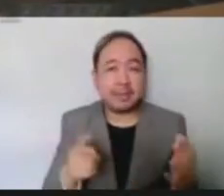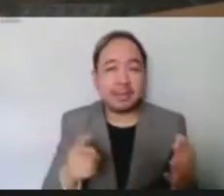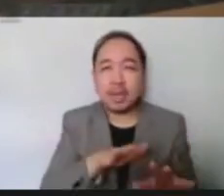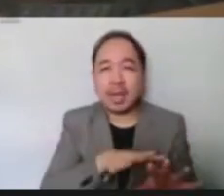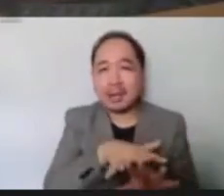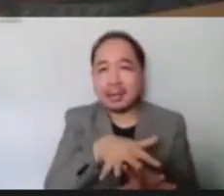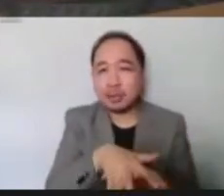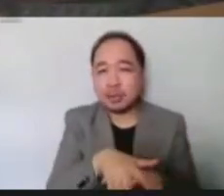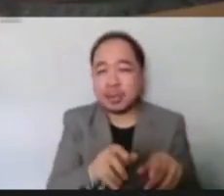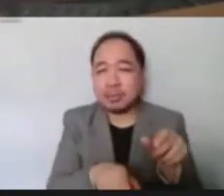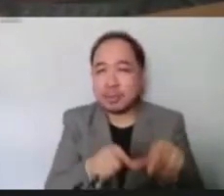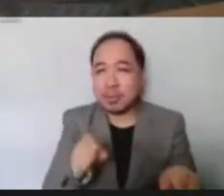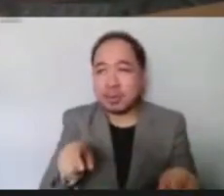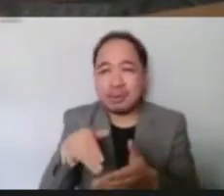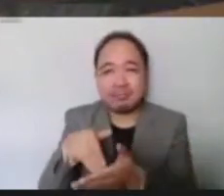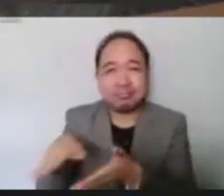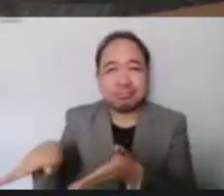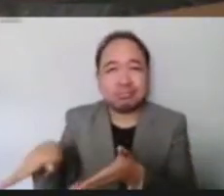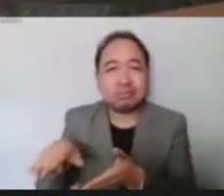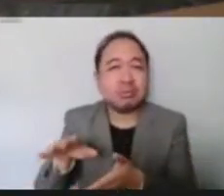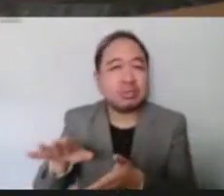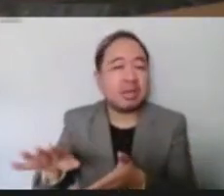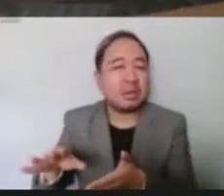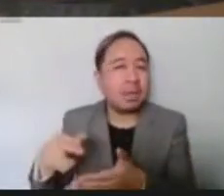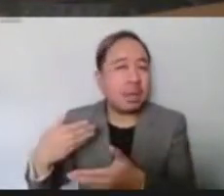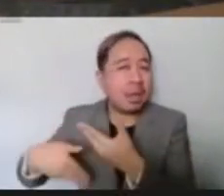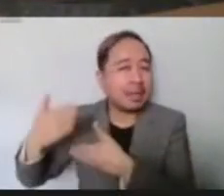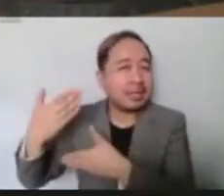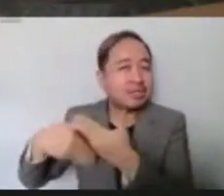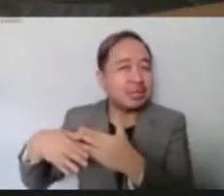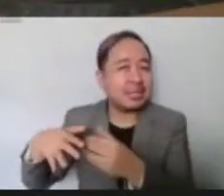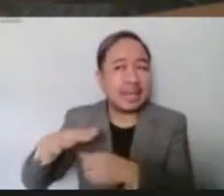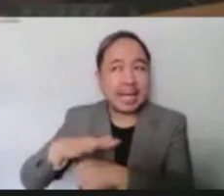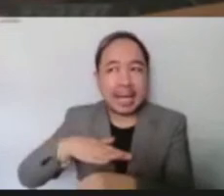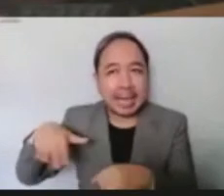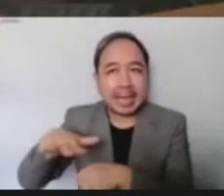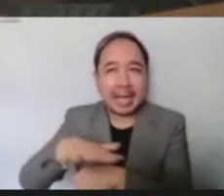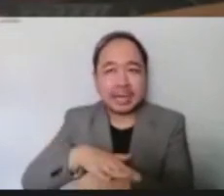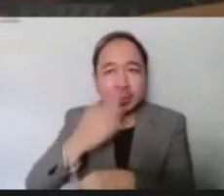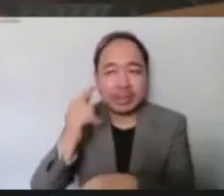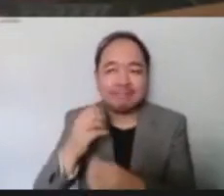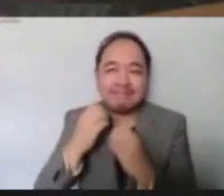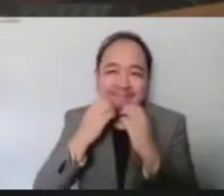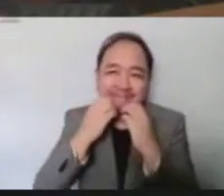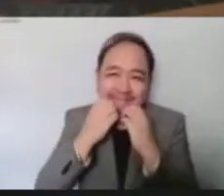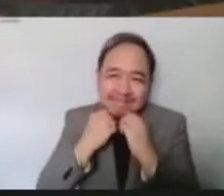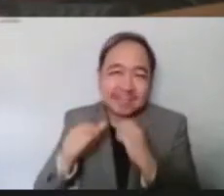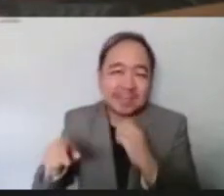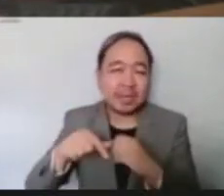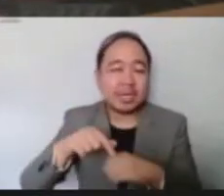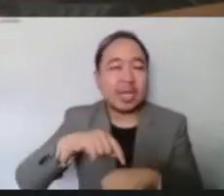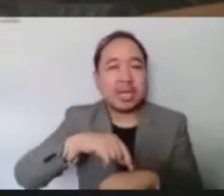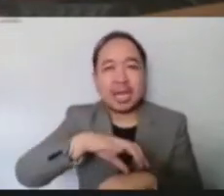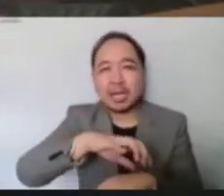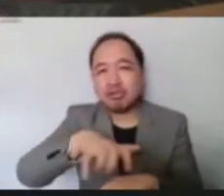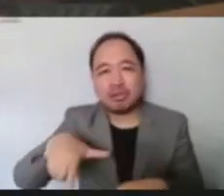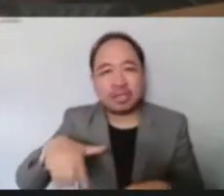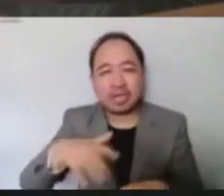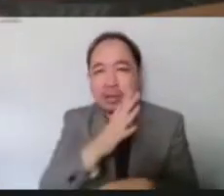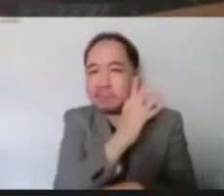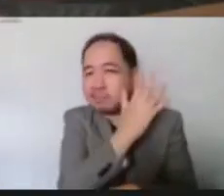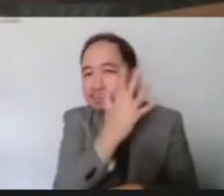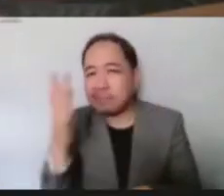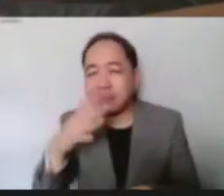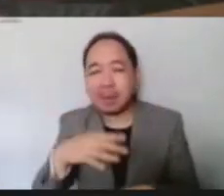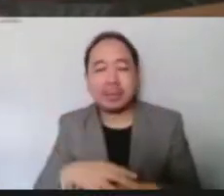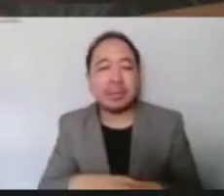displaced and evicted from their ancestral lands and territories in the name of conservation and national parks we strongly urge the governments and even